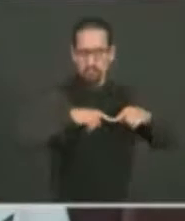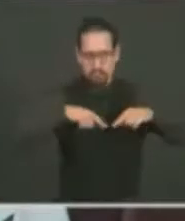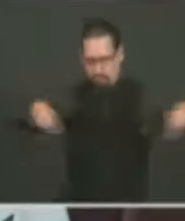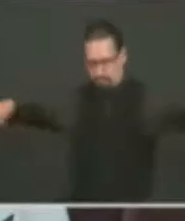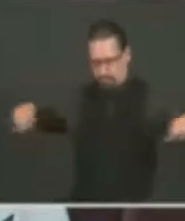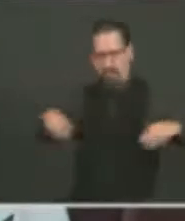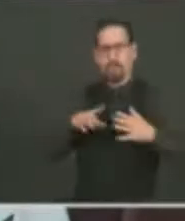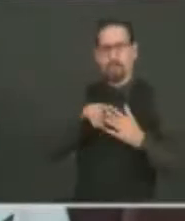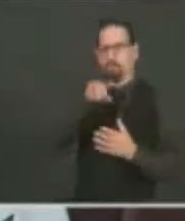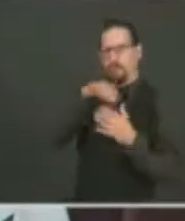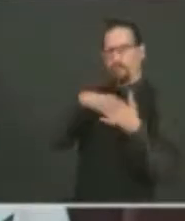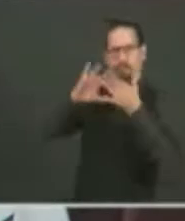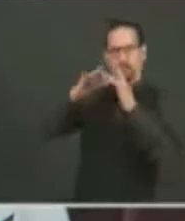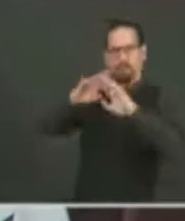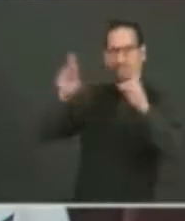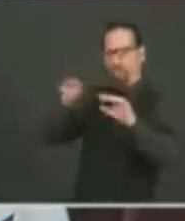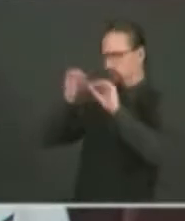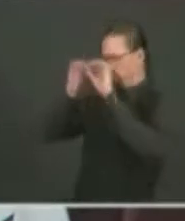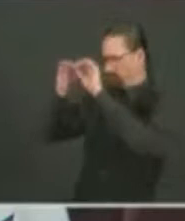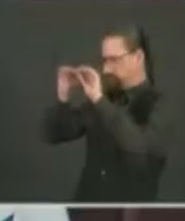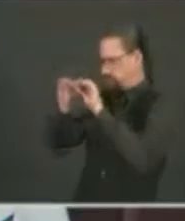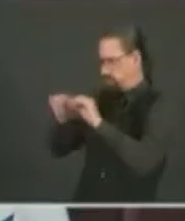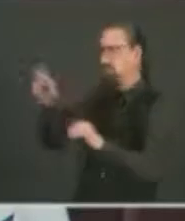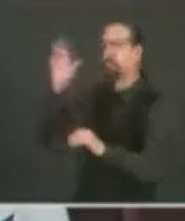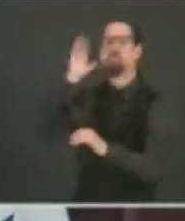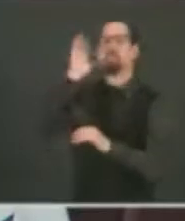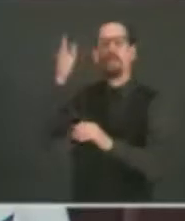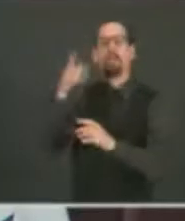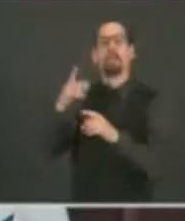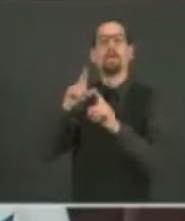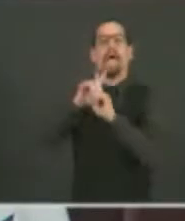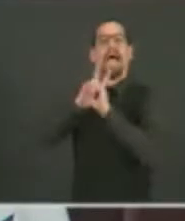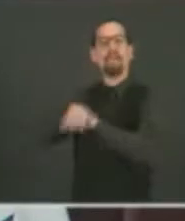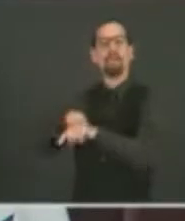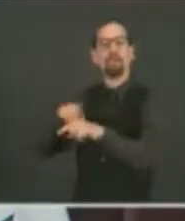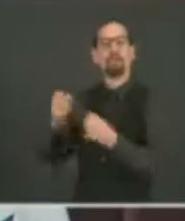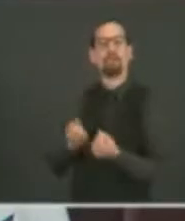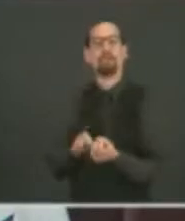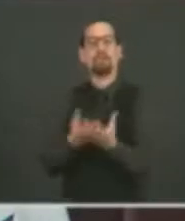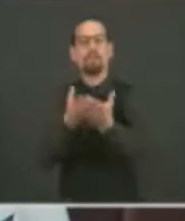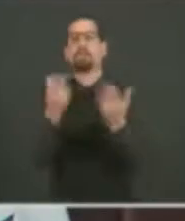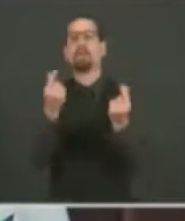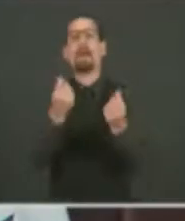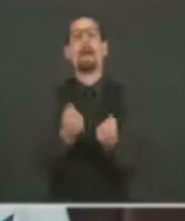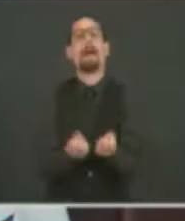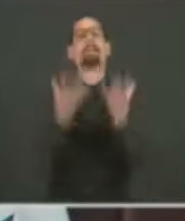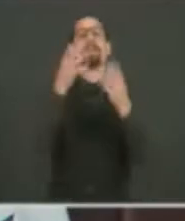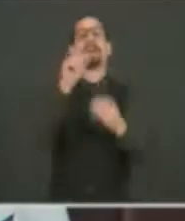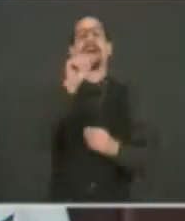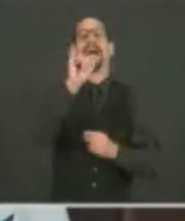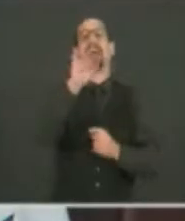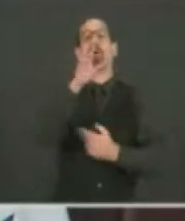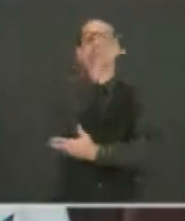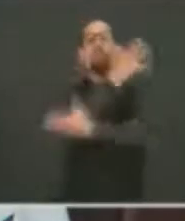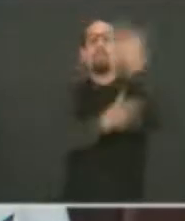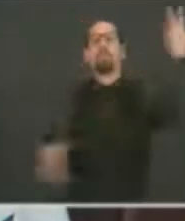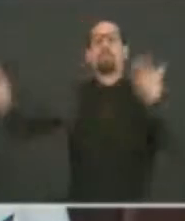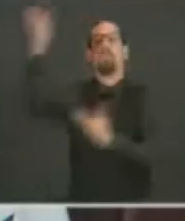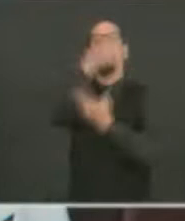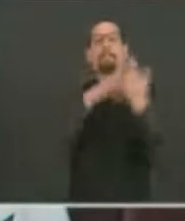situation. So for those of you who are interested in what the data and science says about the airflow, you can